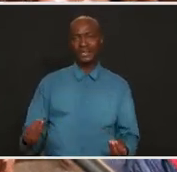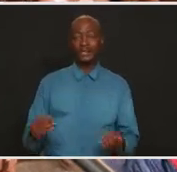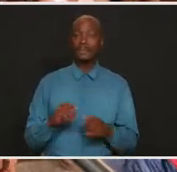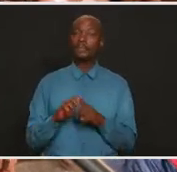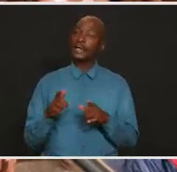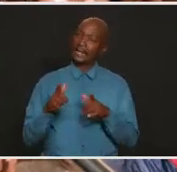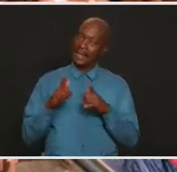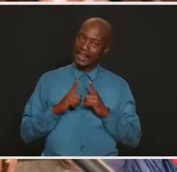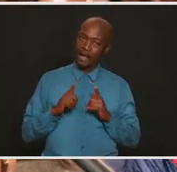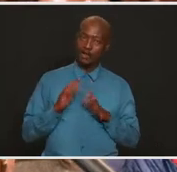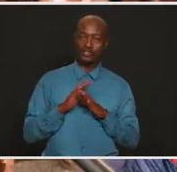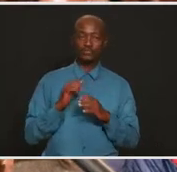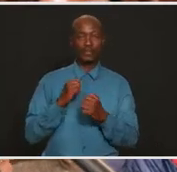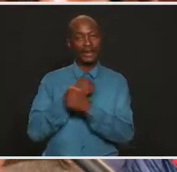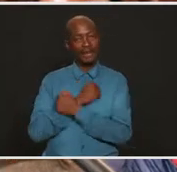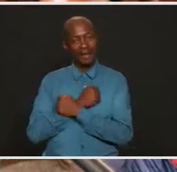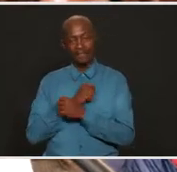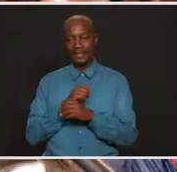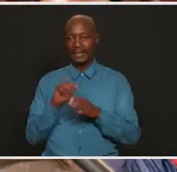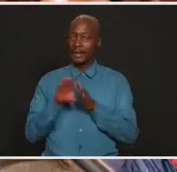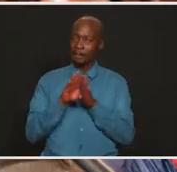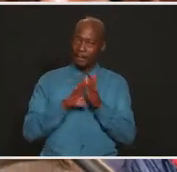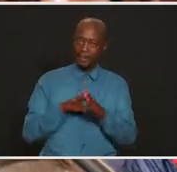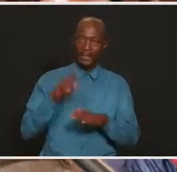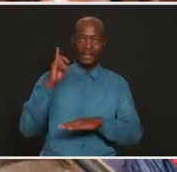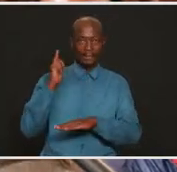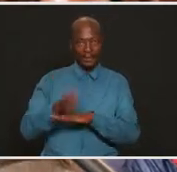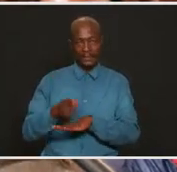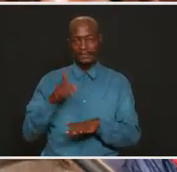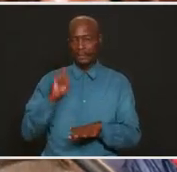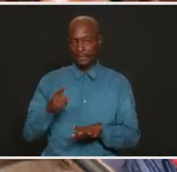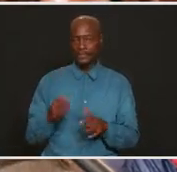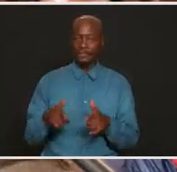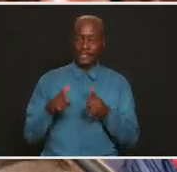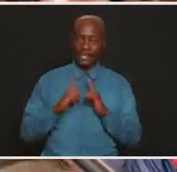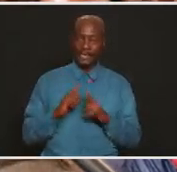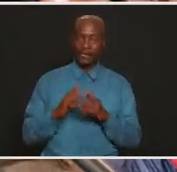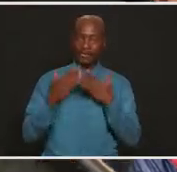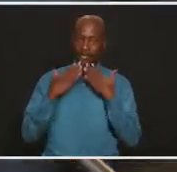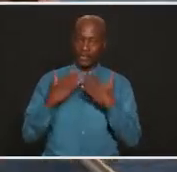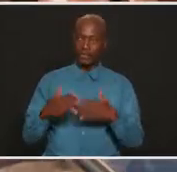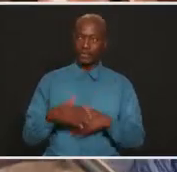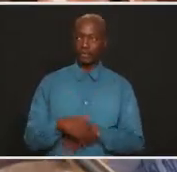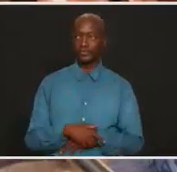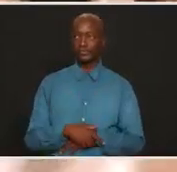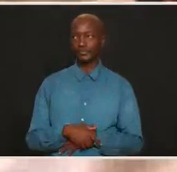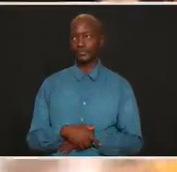loving biblical punishment must be allowed thank you